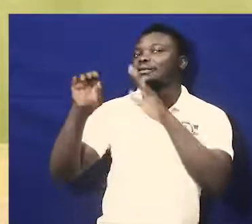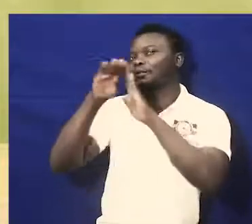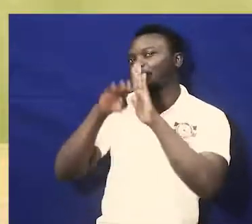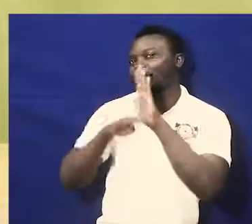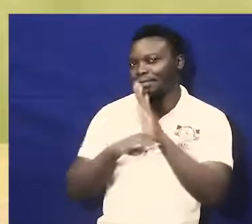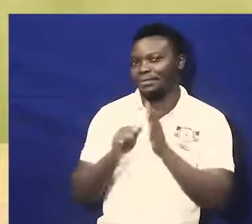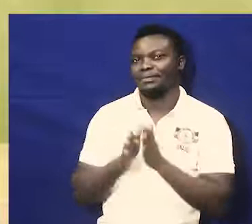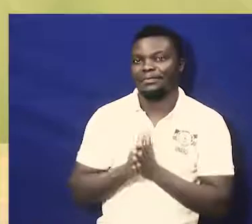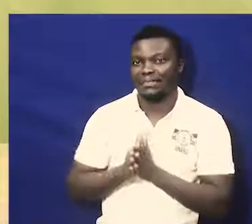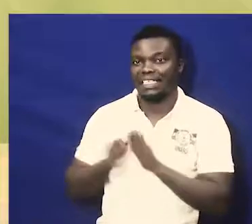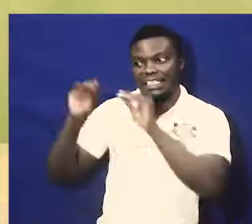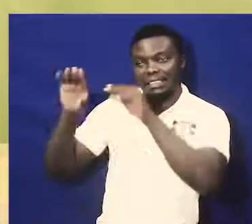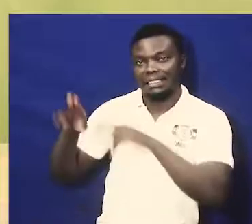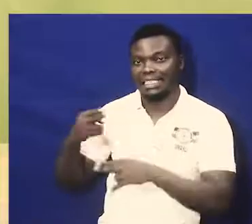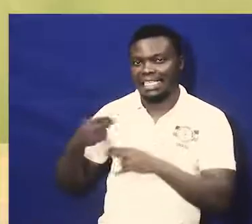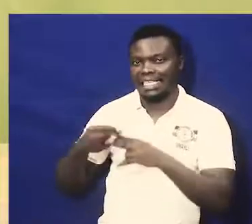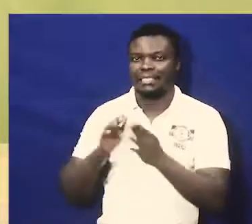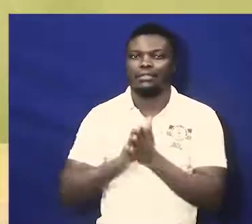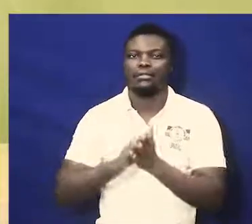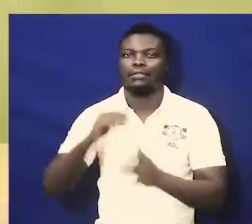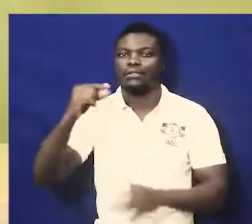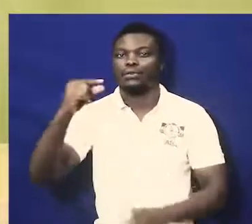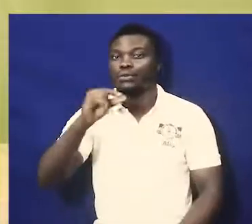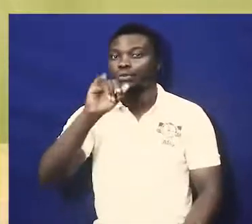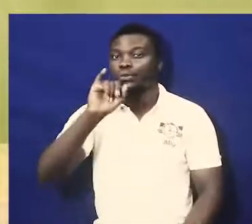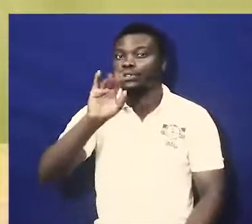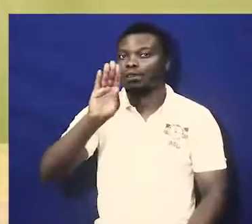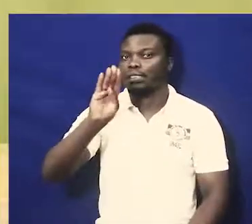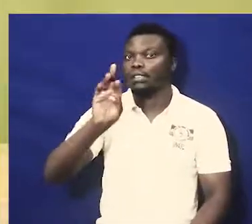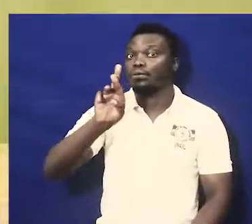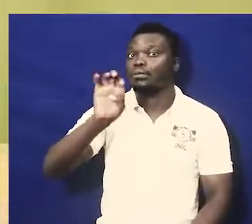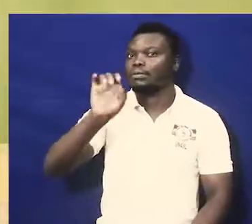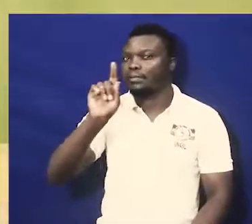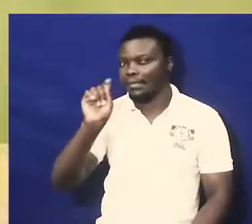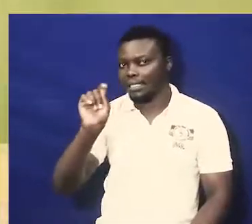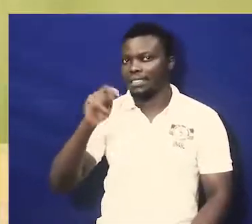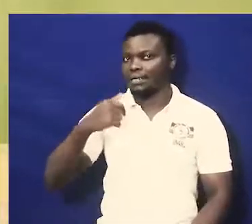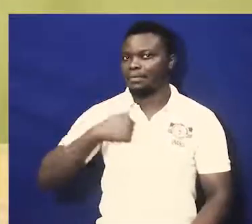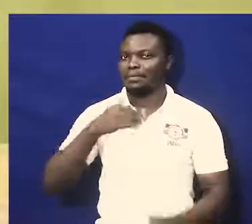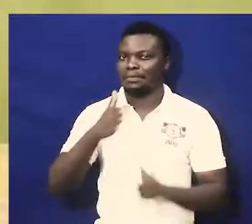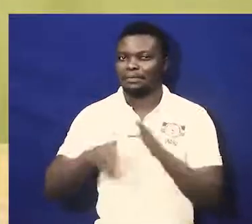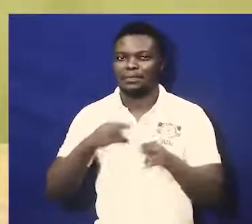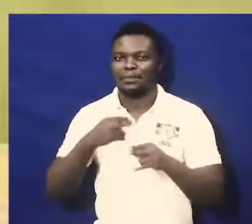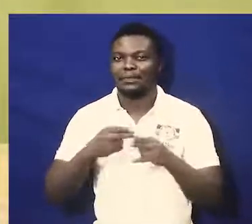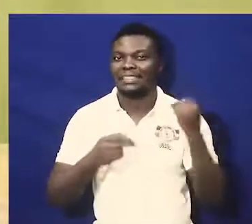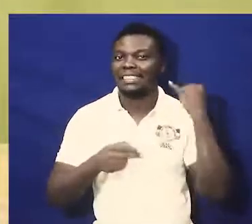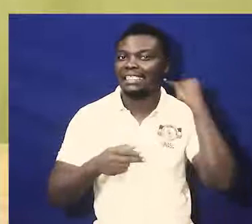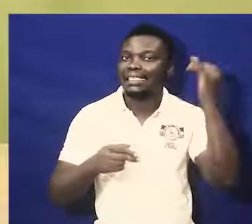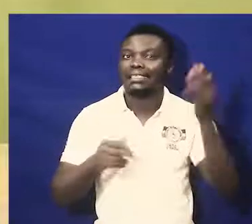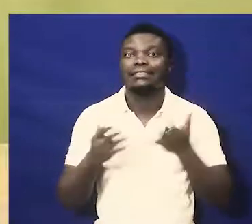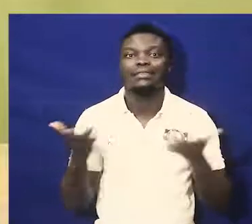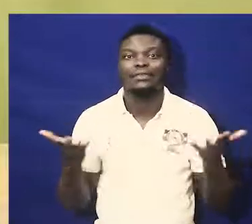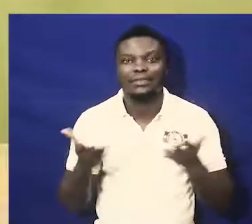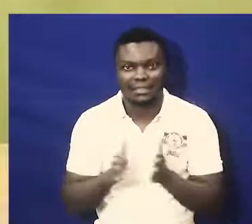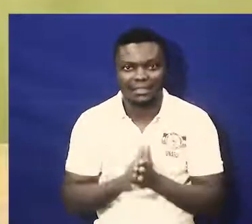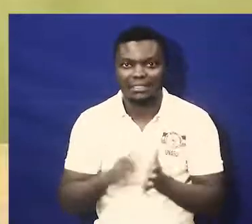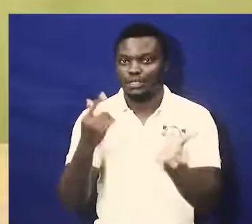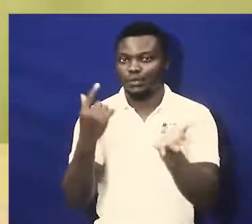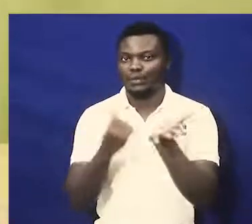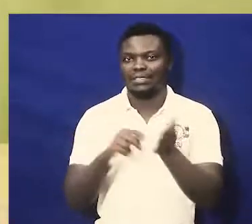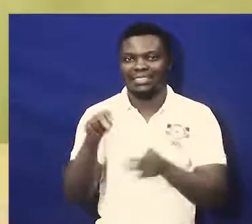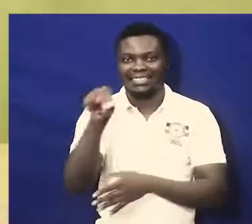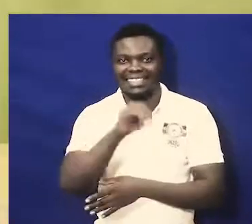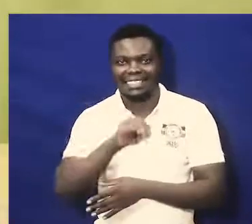Sima Gilbert Gift, with my colleague Livingstone from Uganda National Association